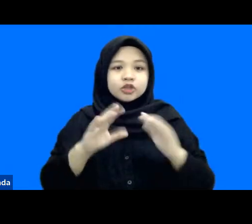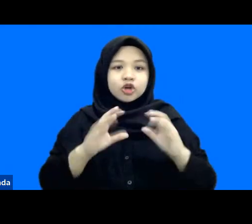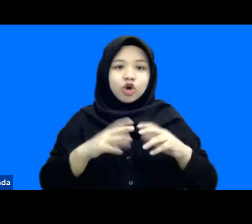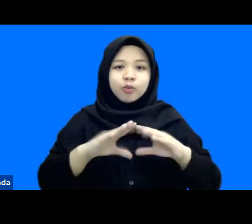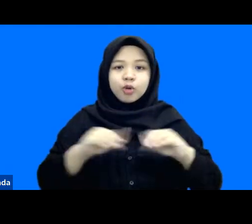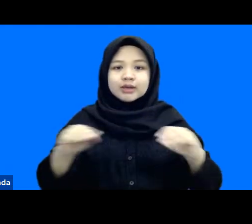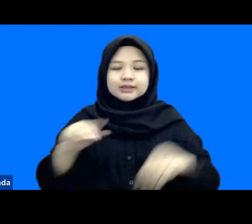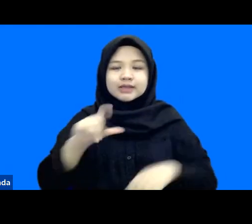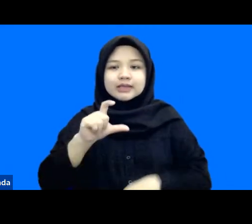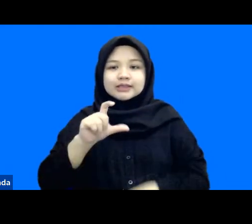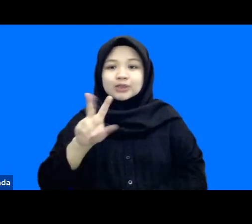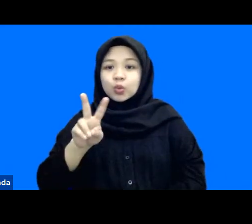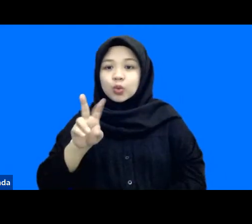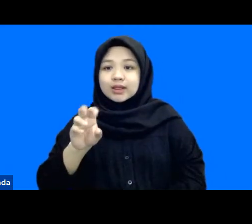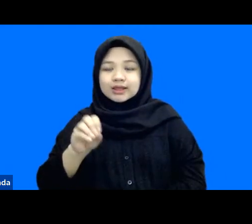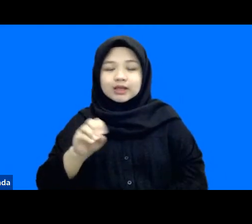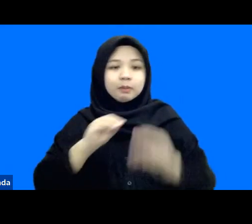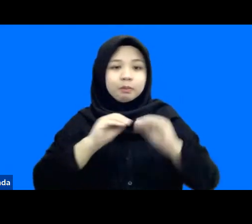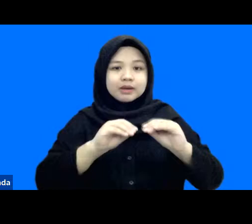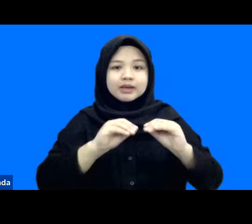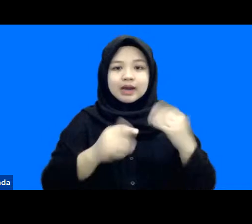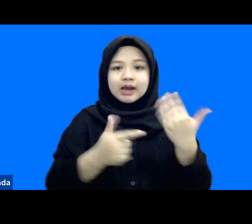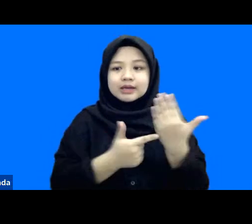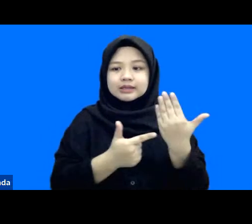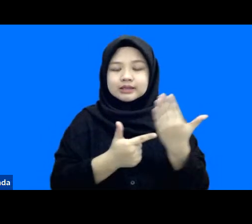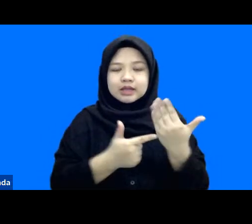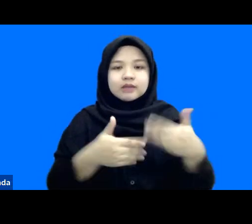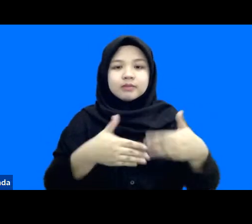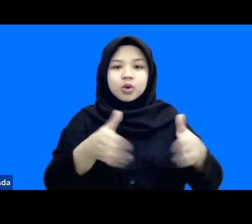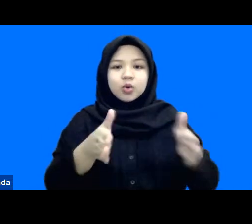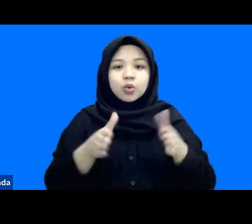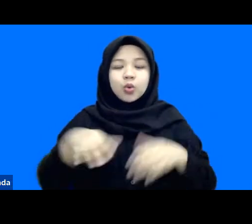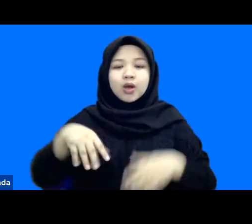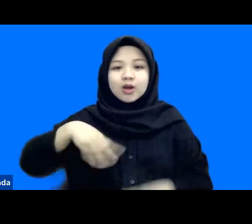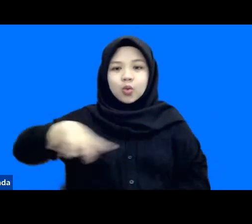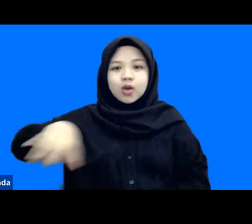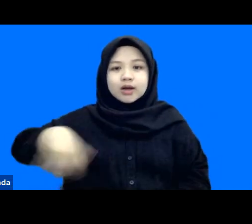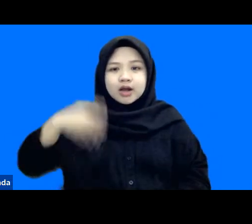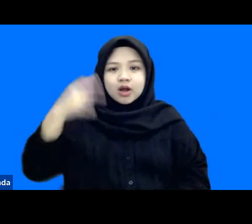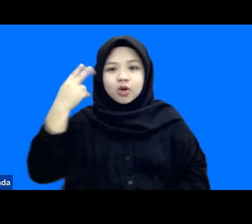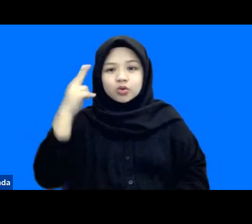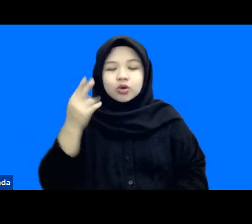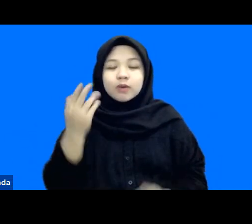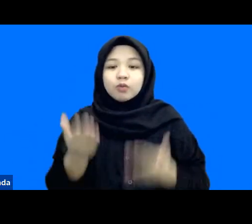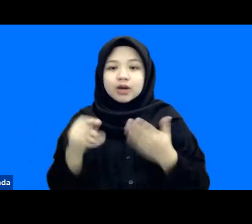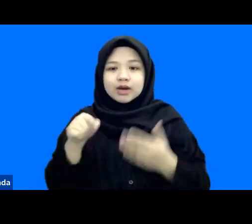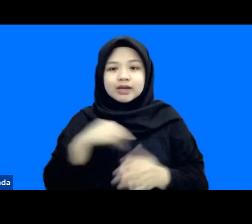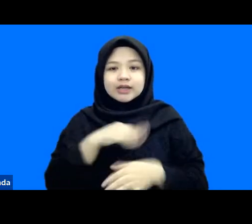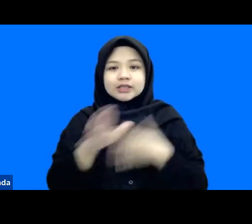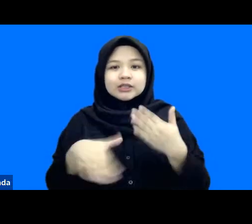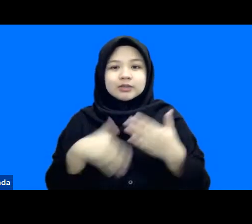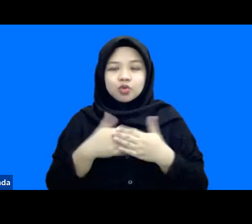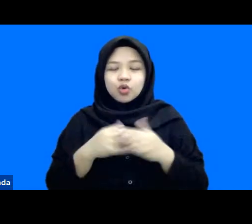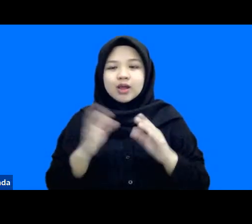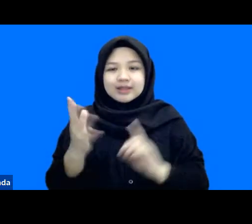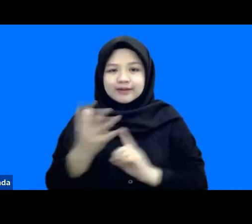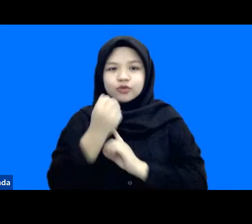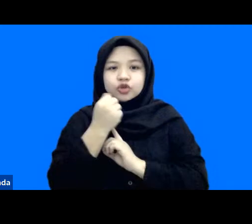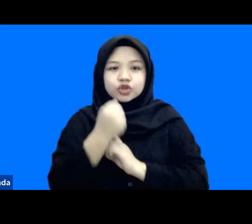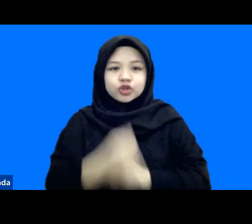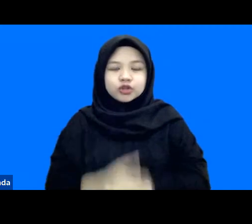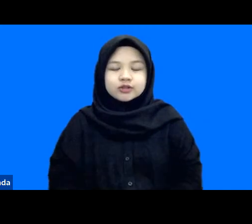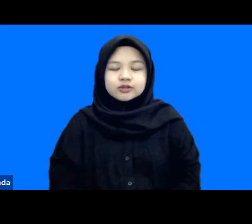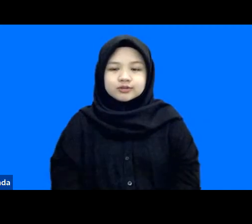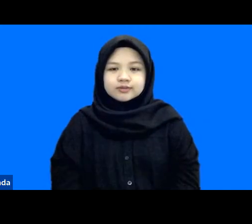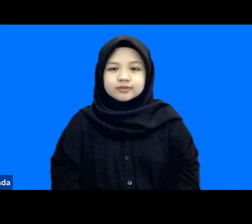education, digitalization, and civic space for making this platform possible, and also for our Sherpa